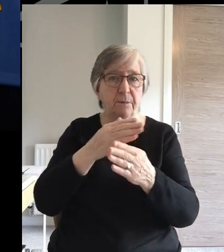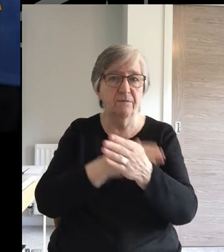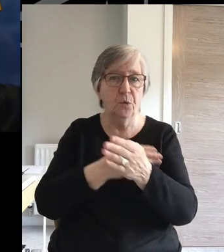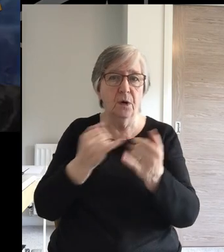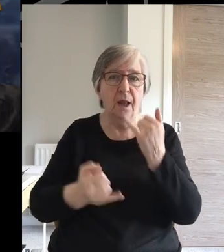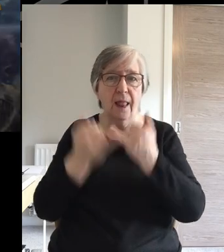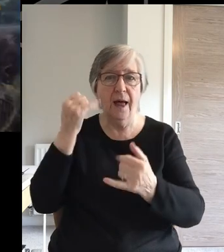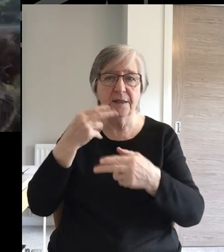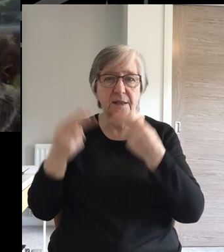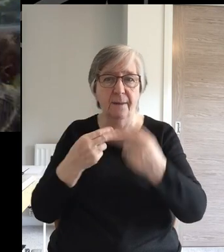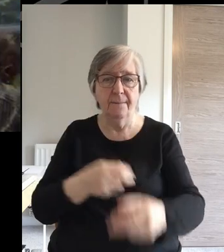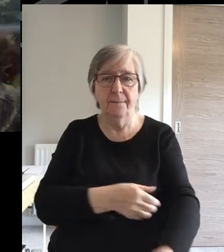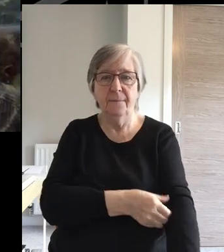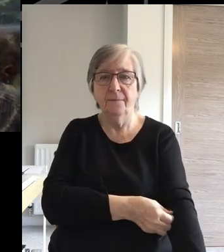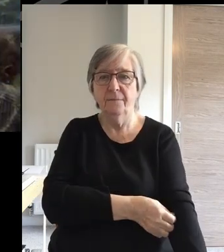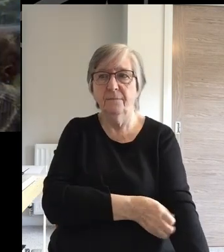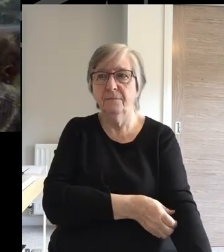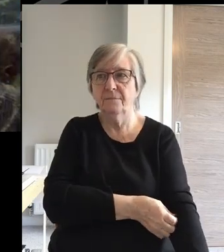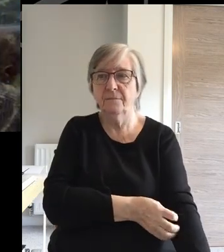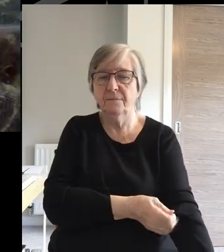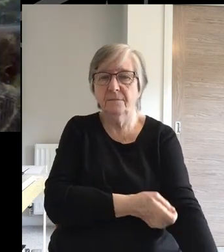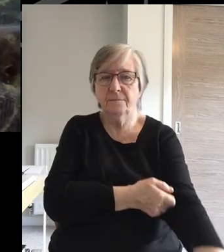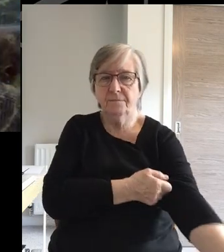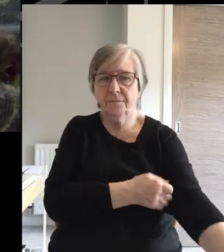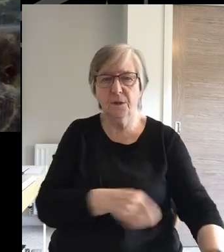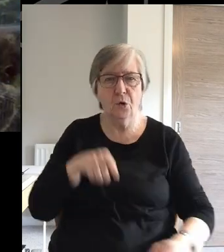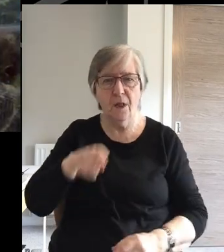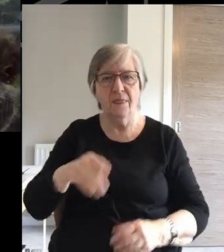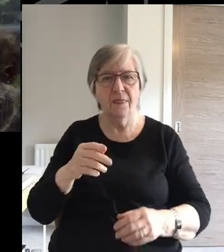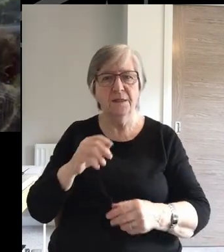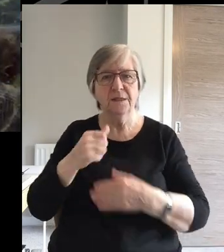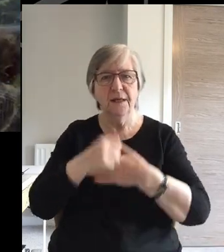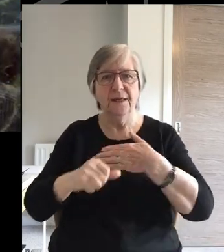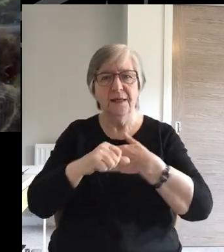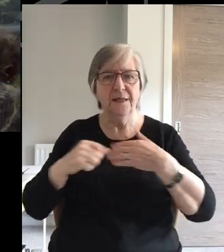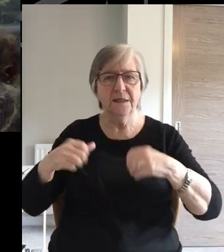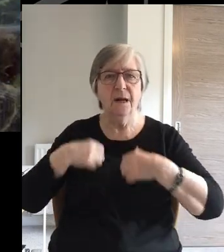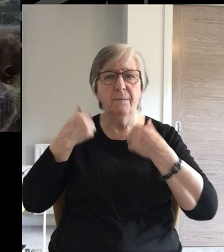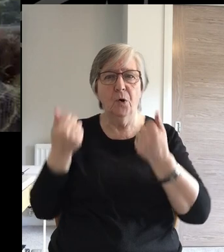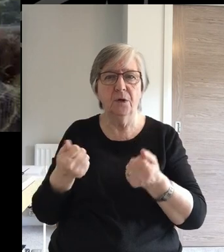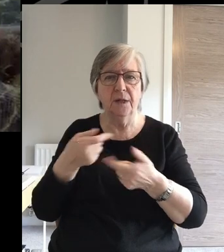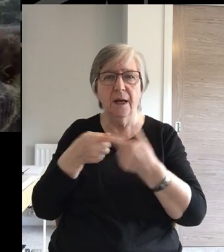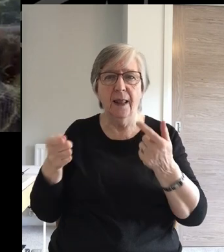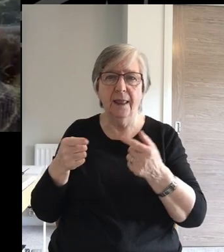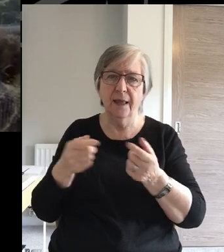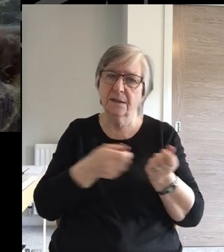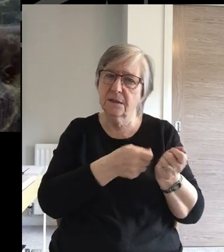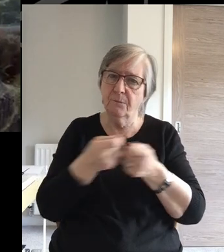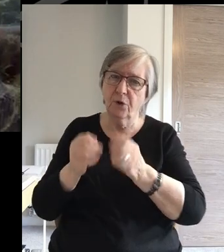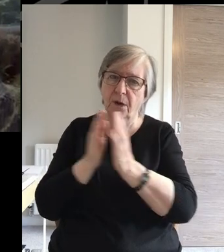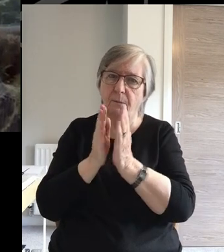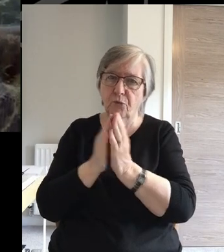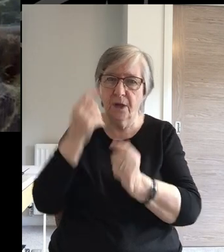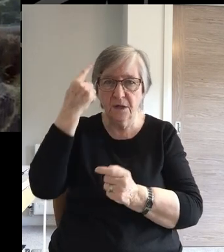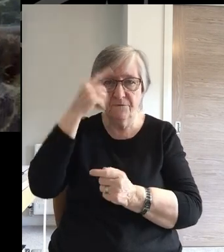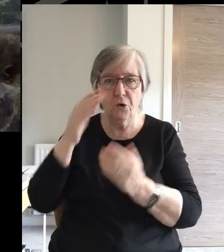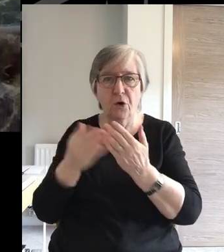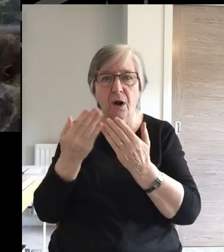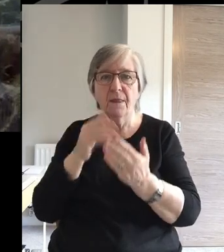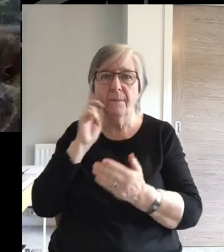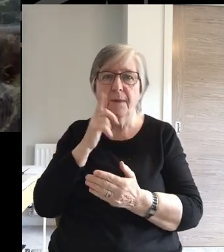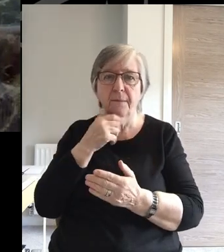closing praise. On this Easter morning, let's bring our prayers for others before God. Let us pray.